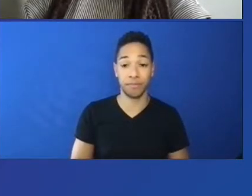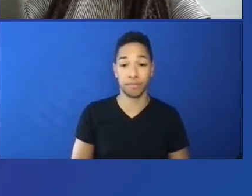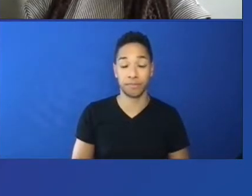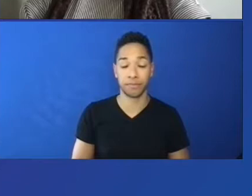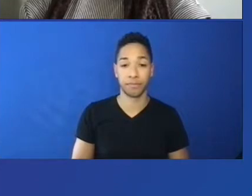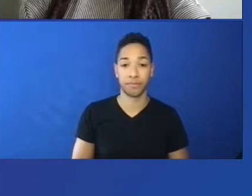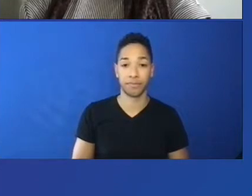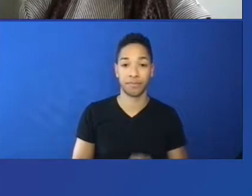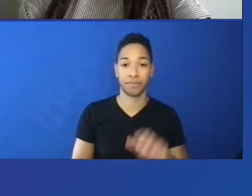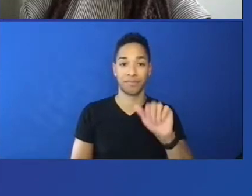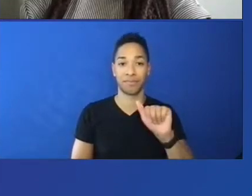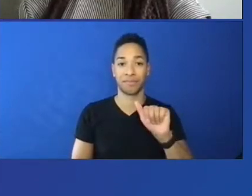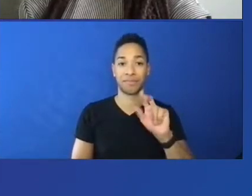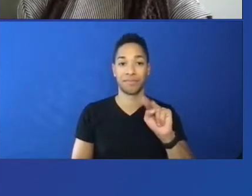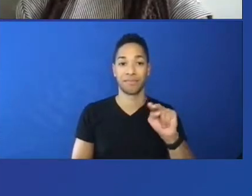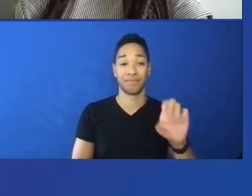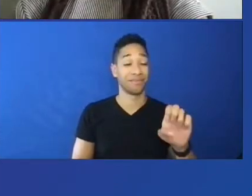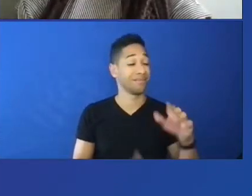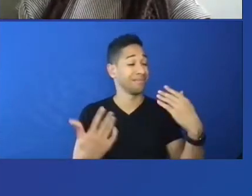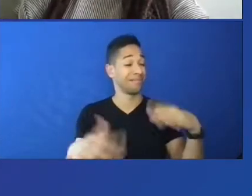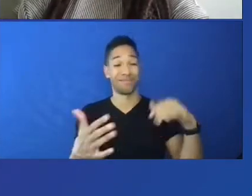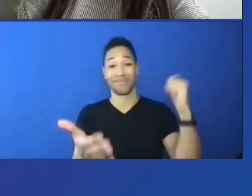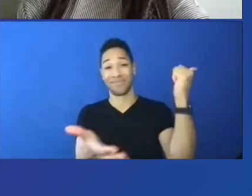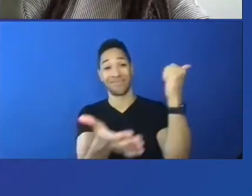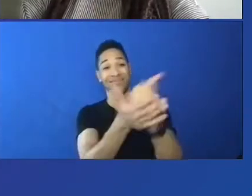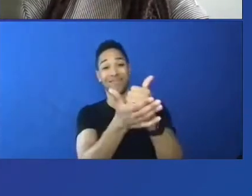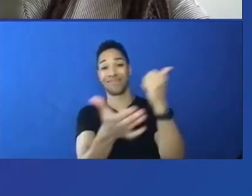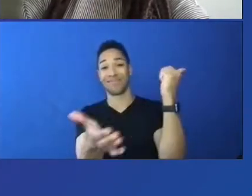Double amen, Janet.